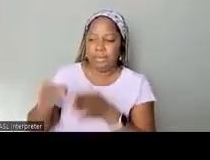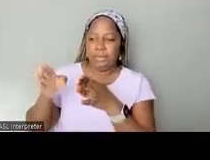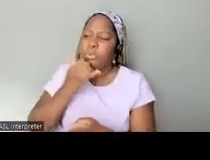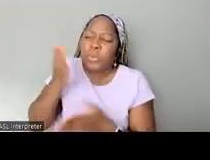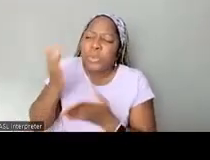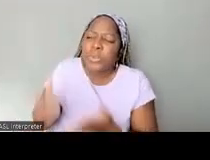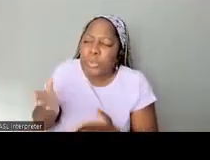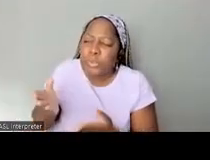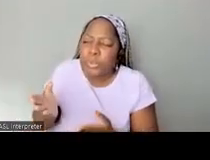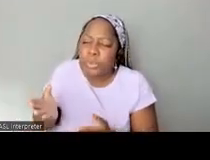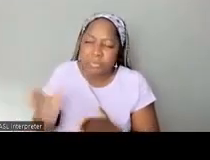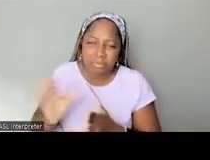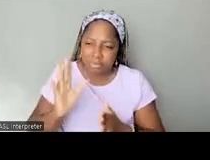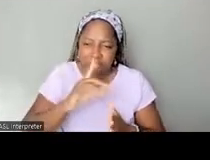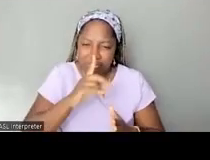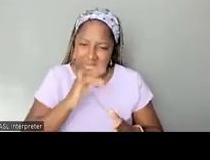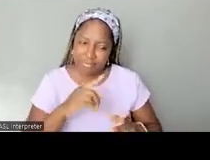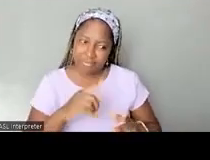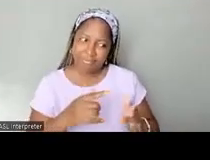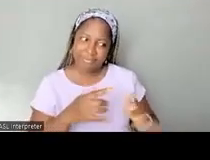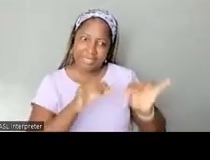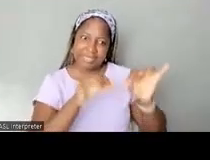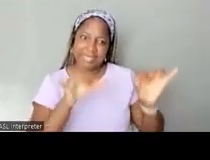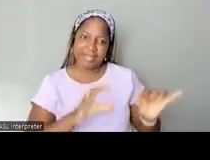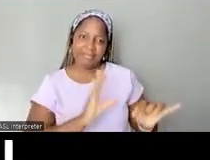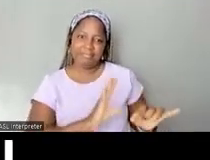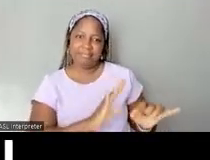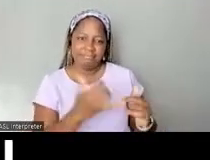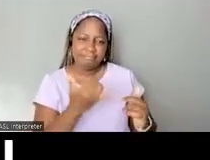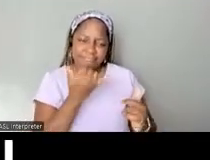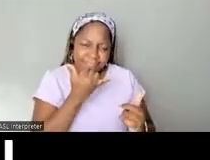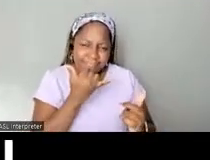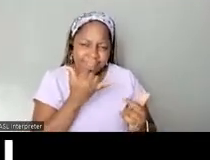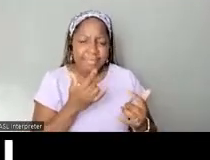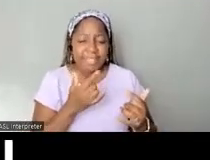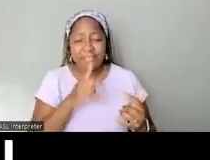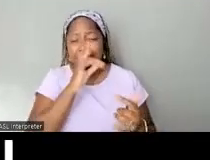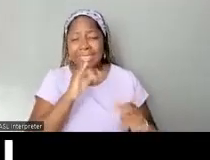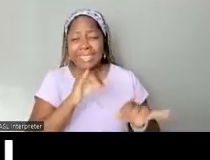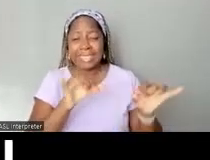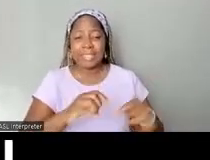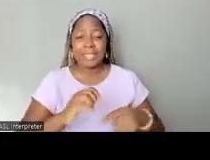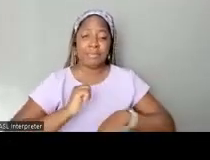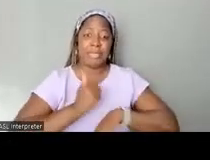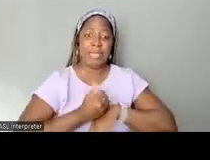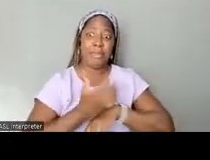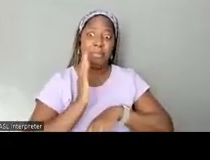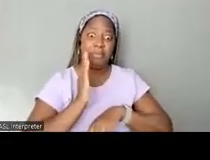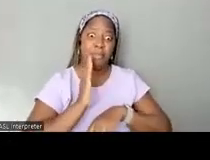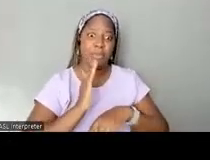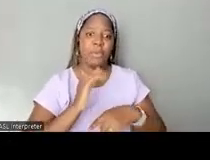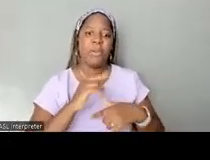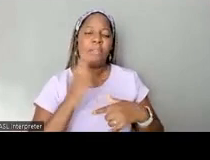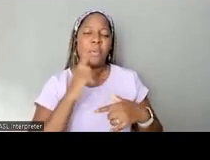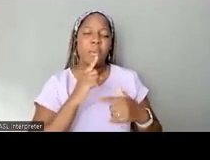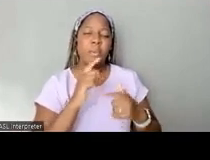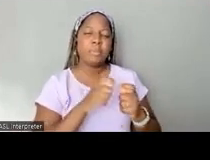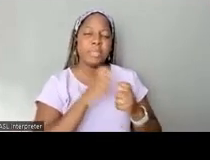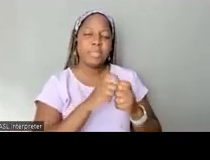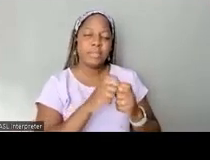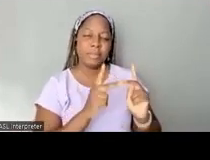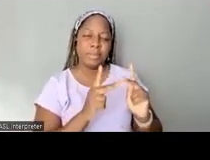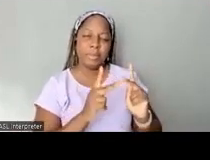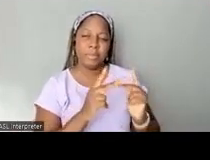for them, because it is often meant for certain folks with less intersectional identities that have